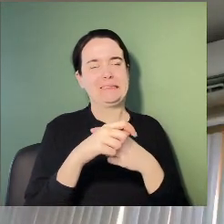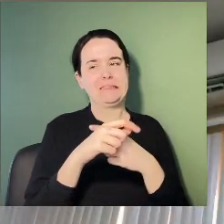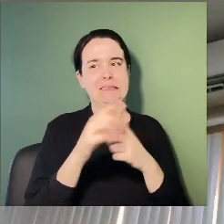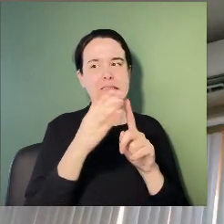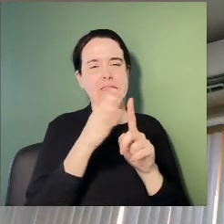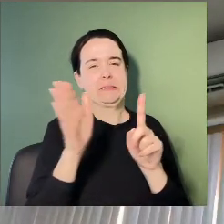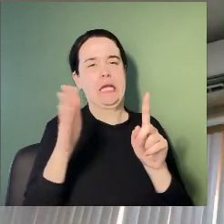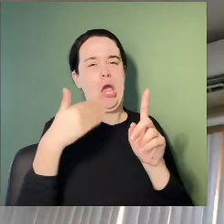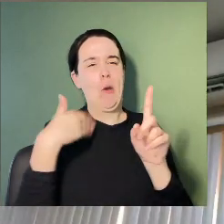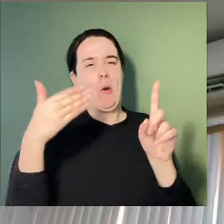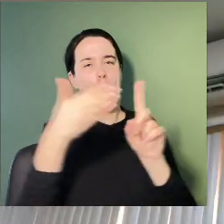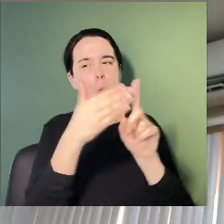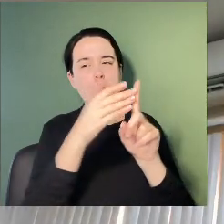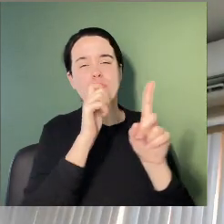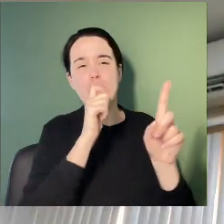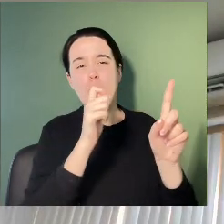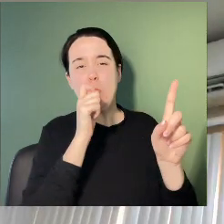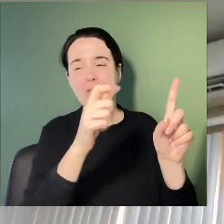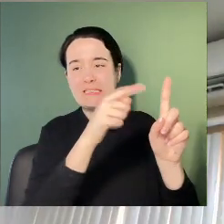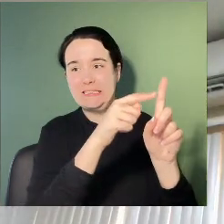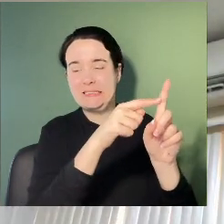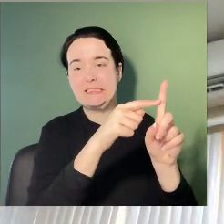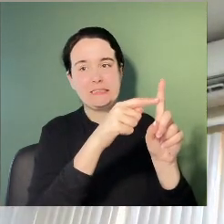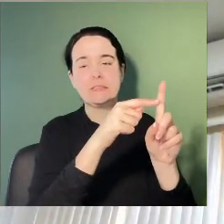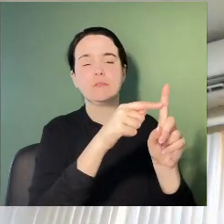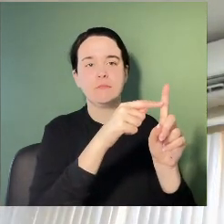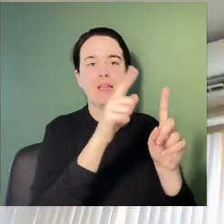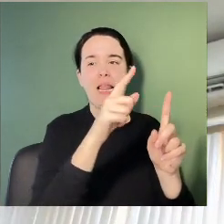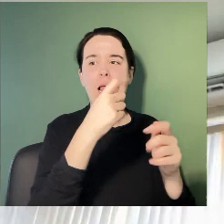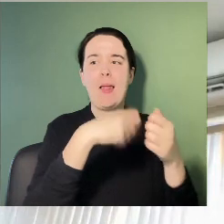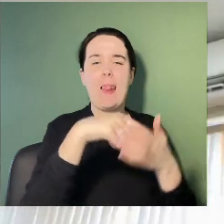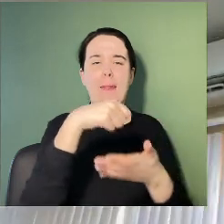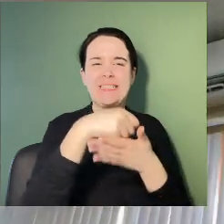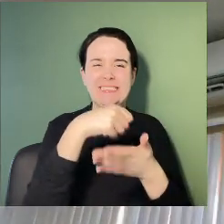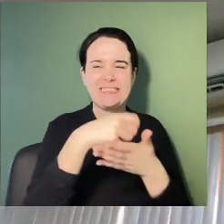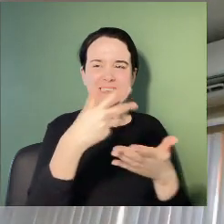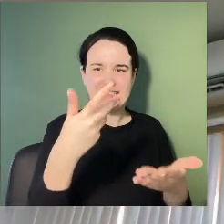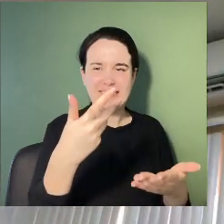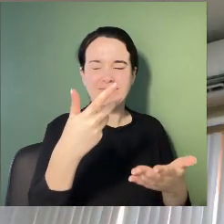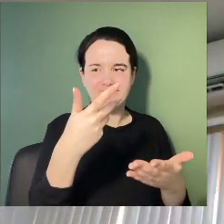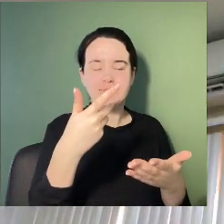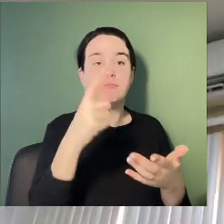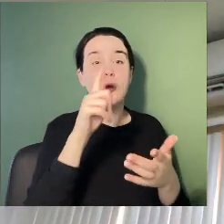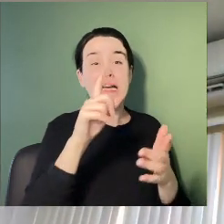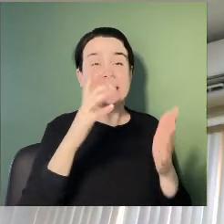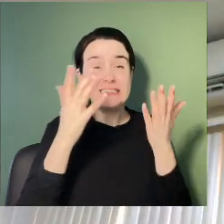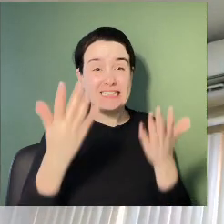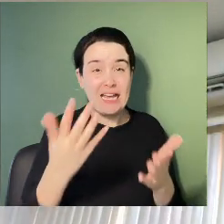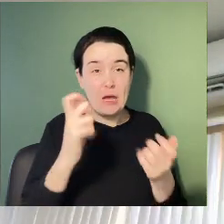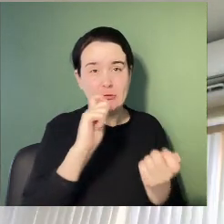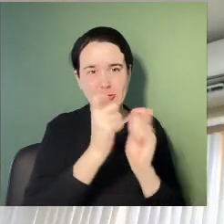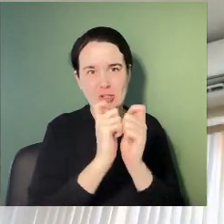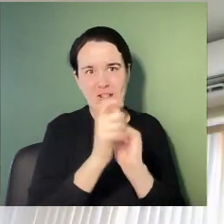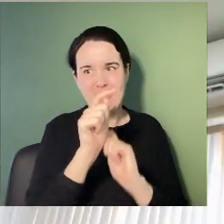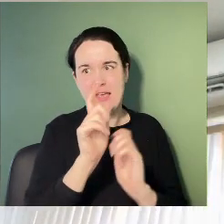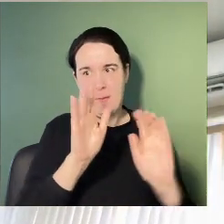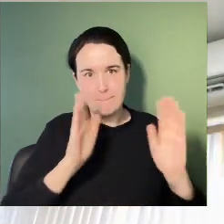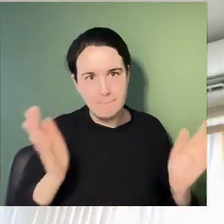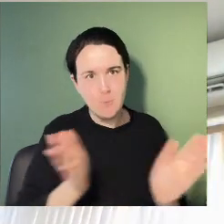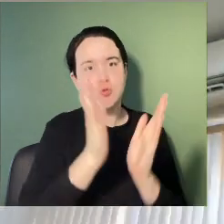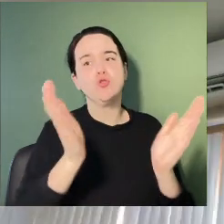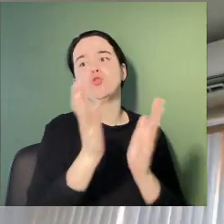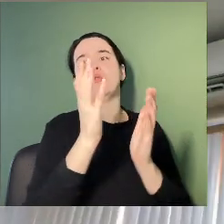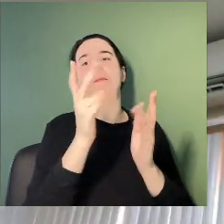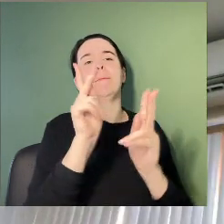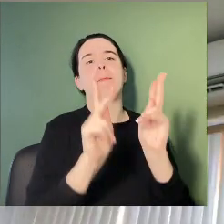say it is limited somewhat because we are trying to push it out more publicly so we can get people on